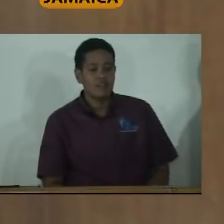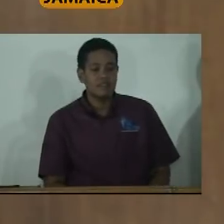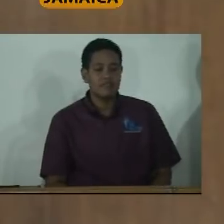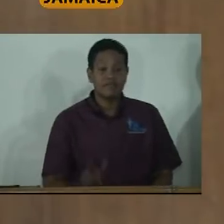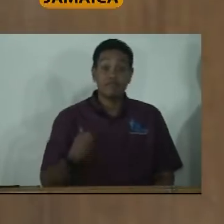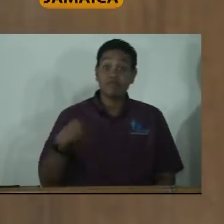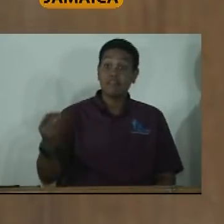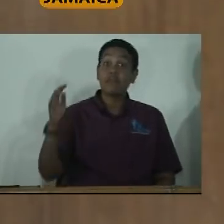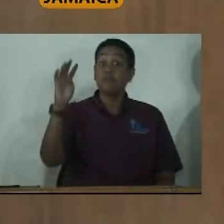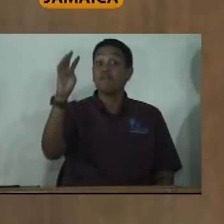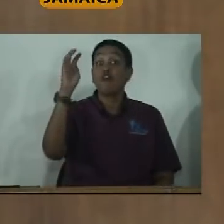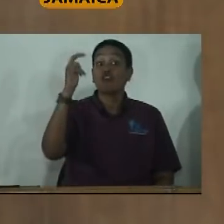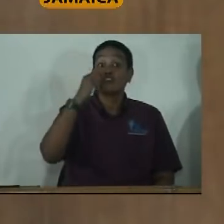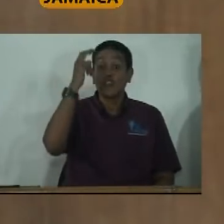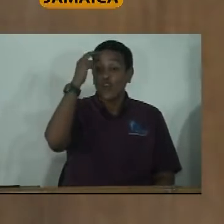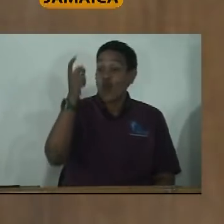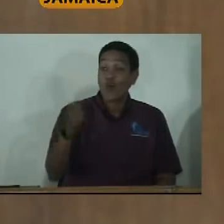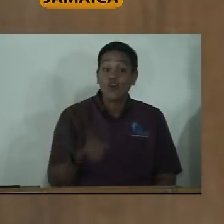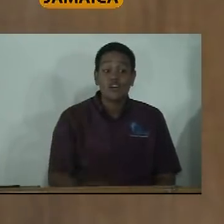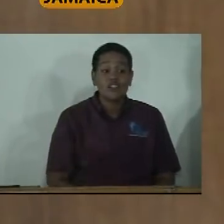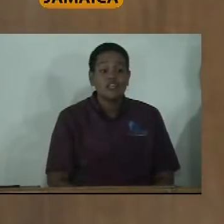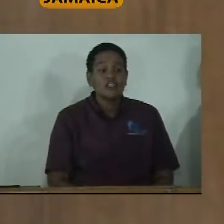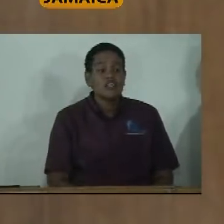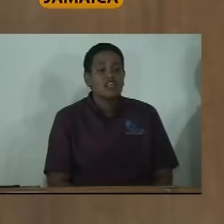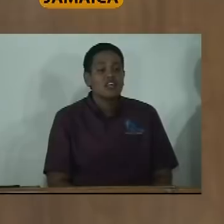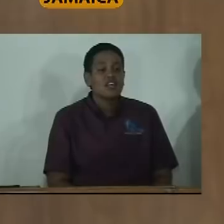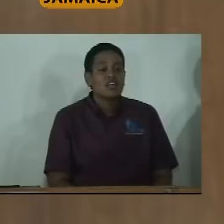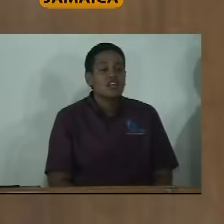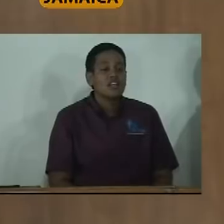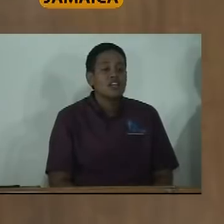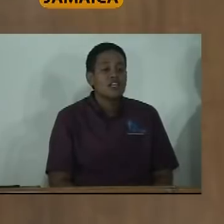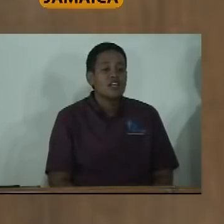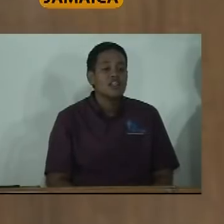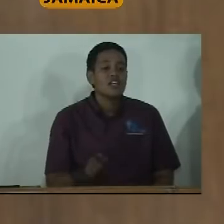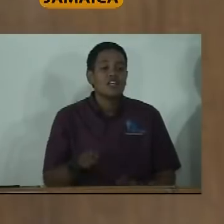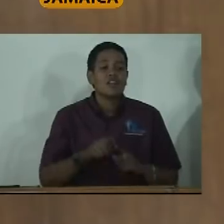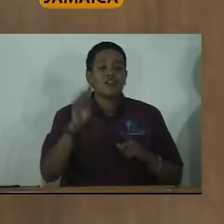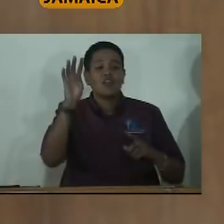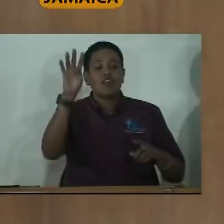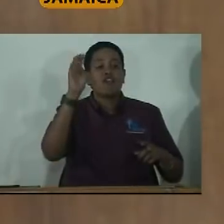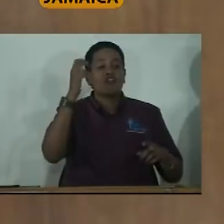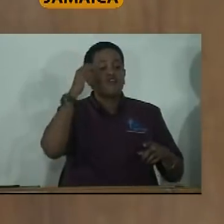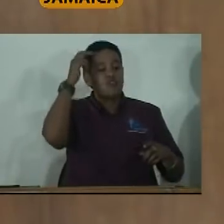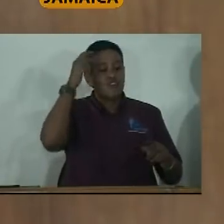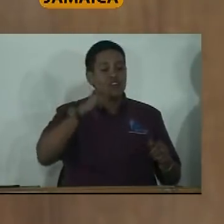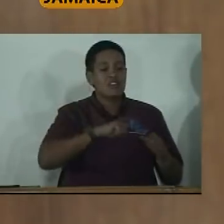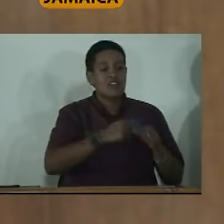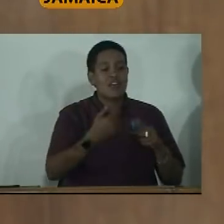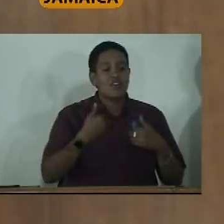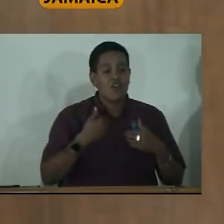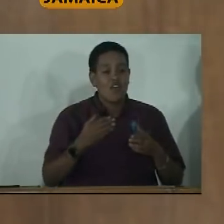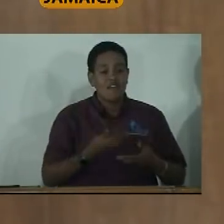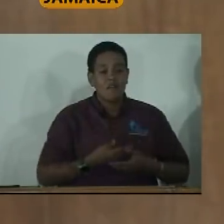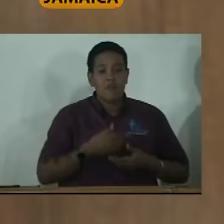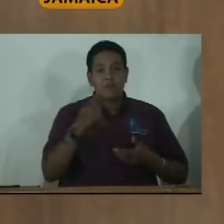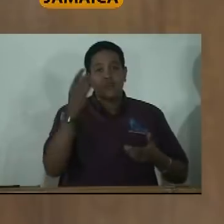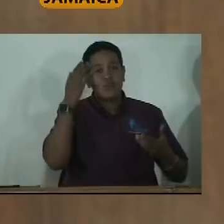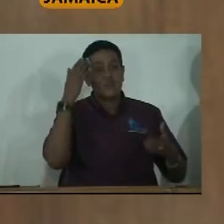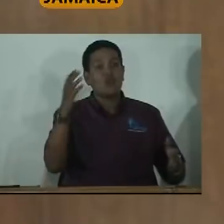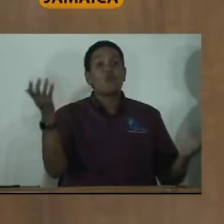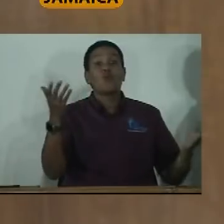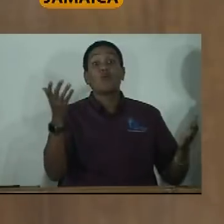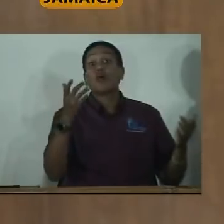game. When 400 goats start to have baby, you know, you don't know what to do.